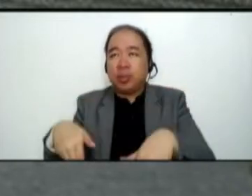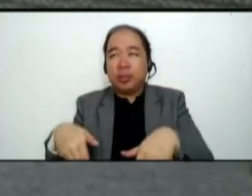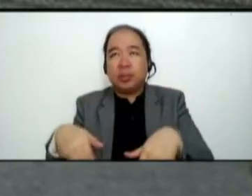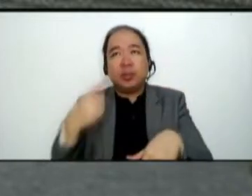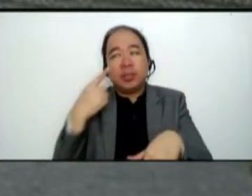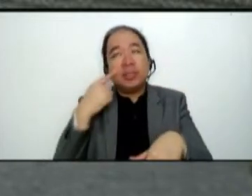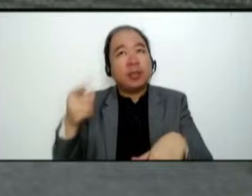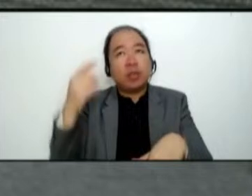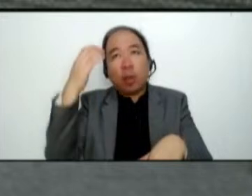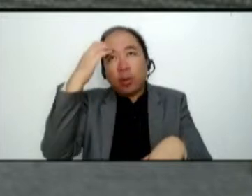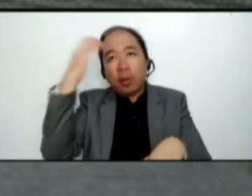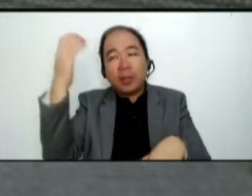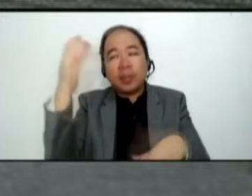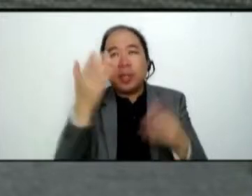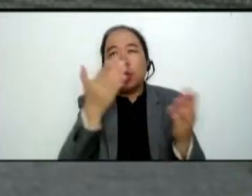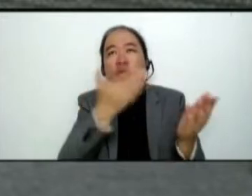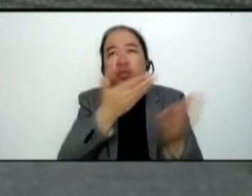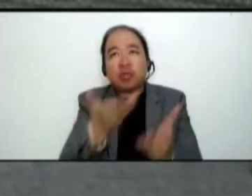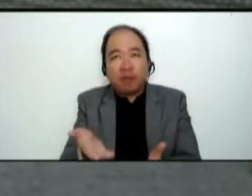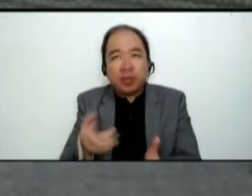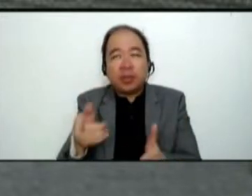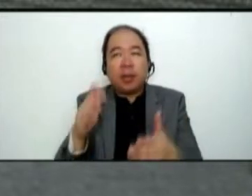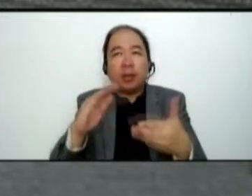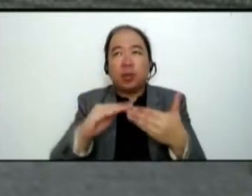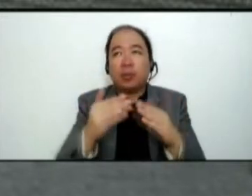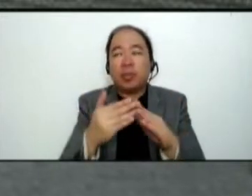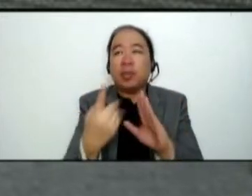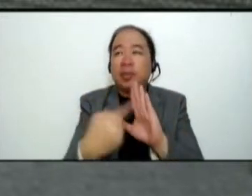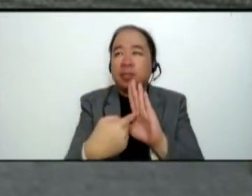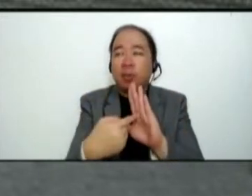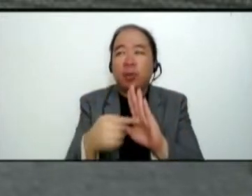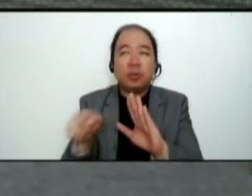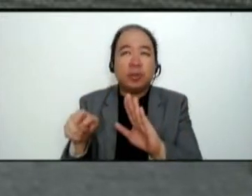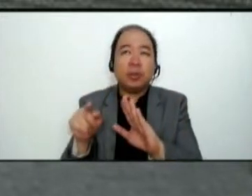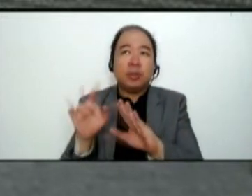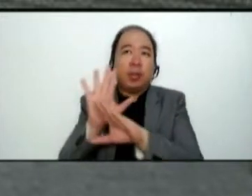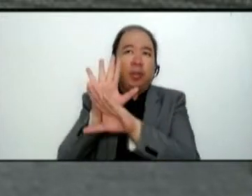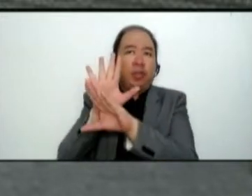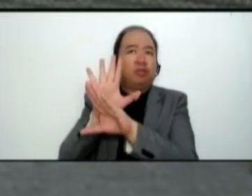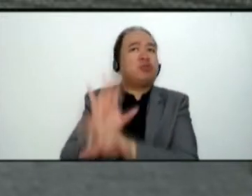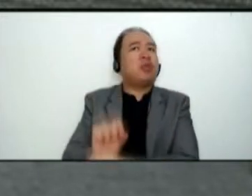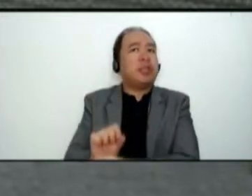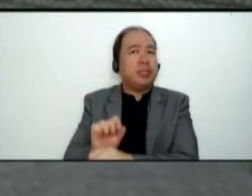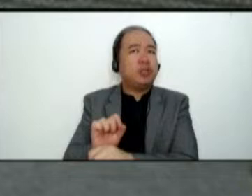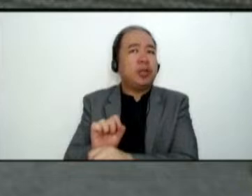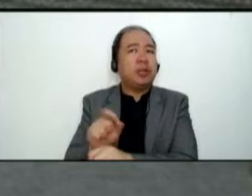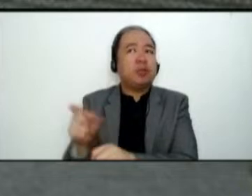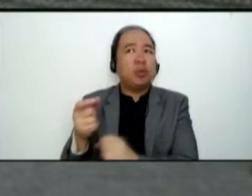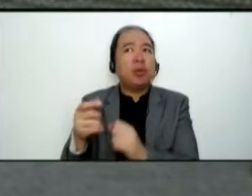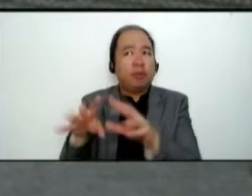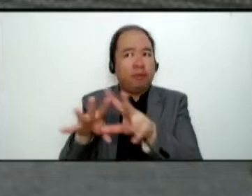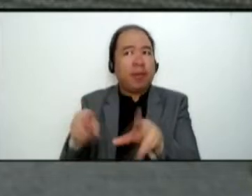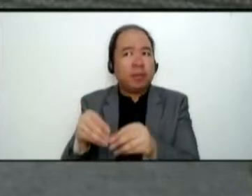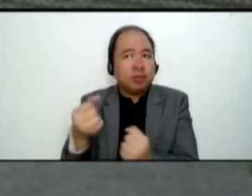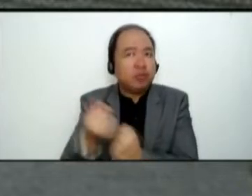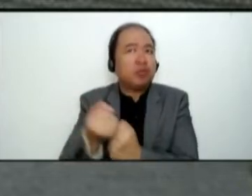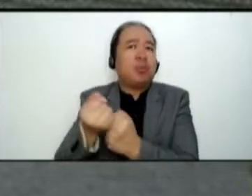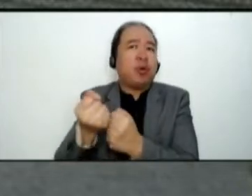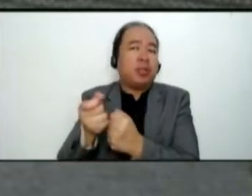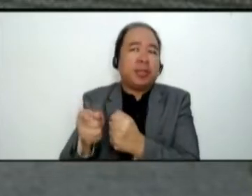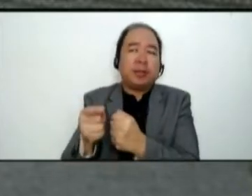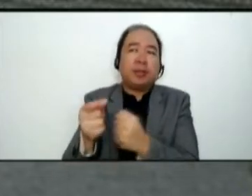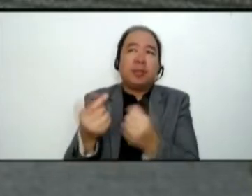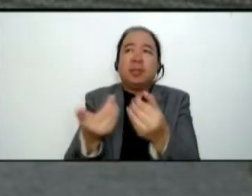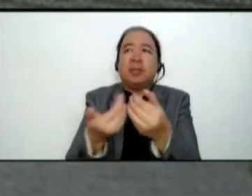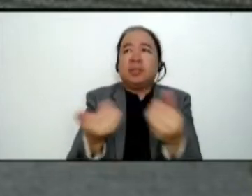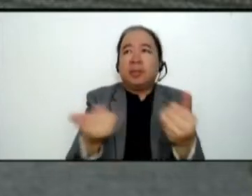in the community. For example, traditionally, we support families and divide them